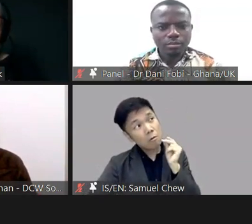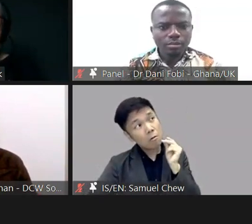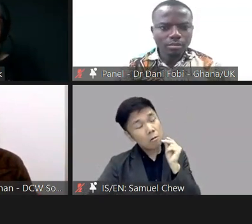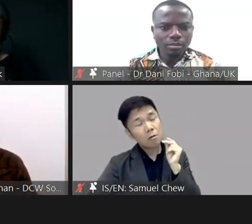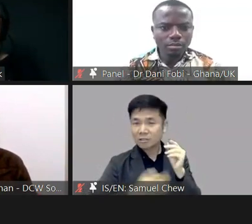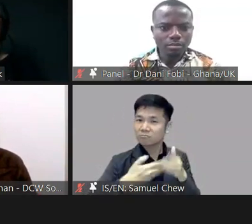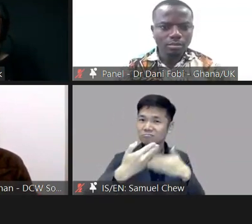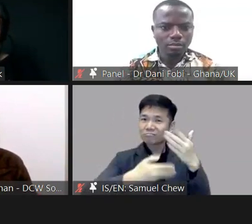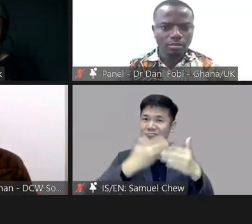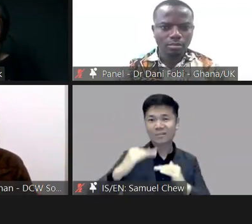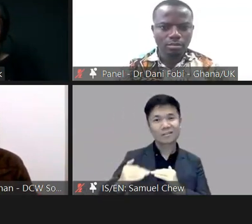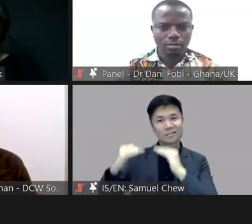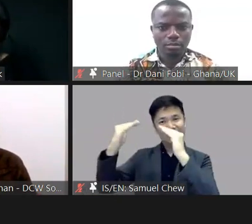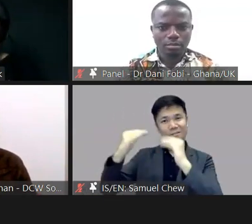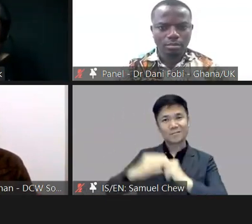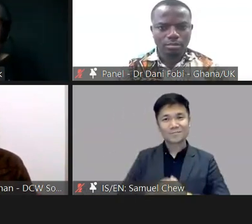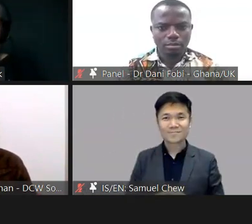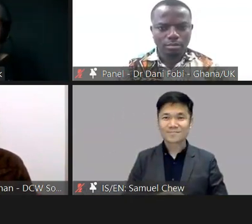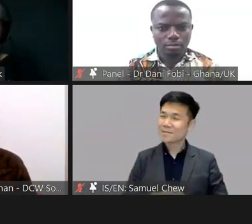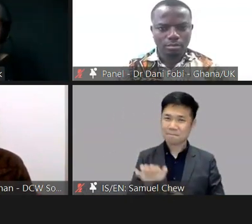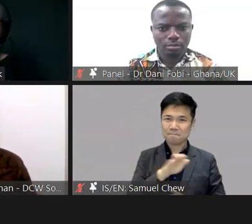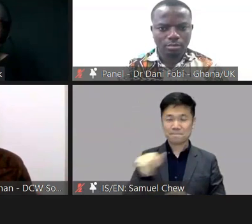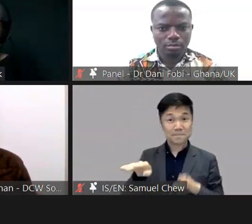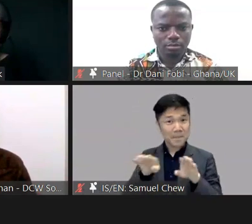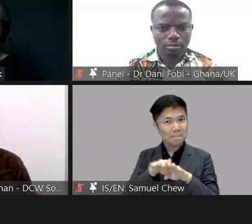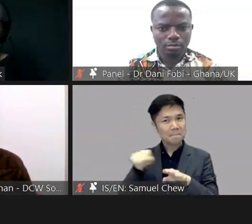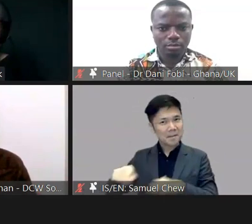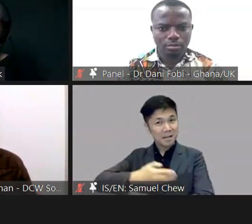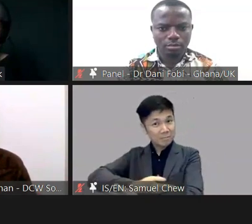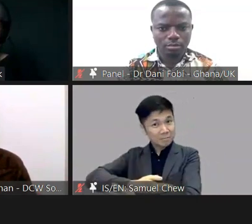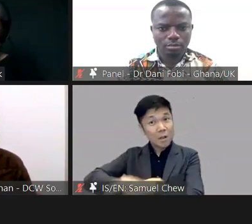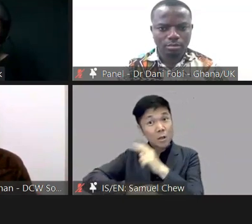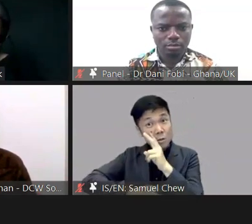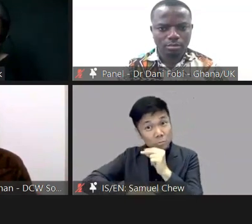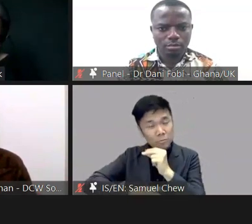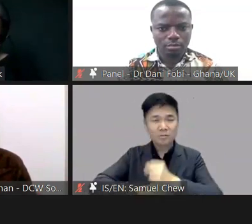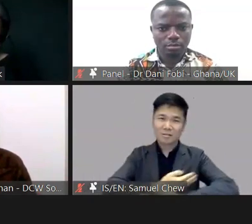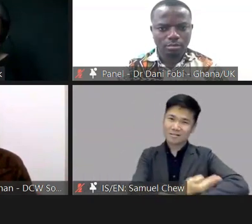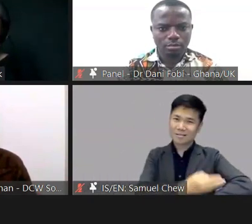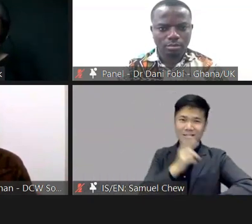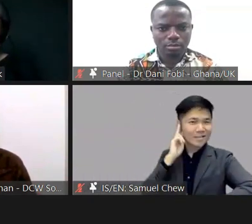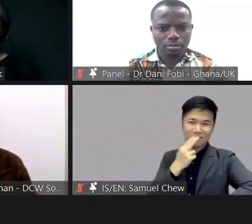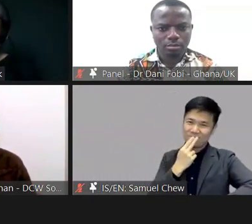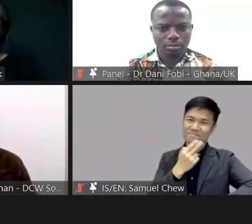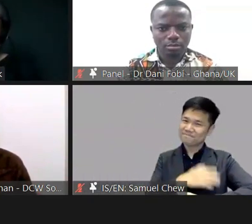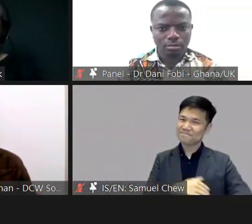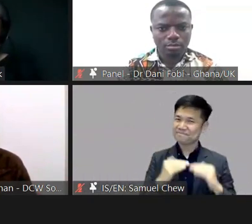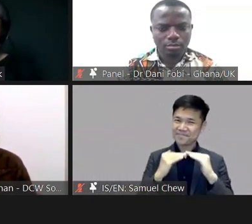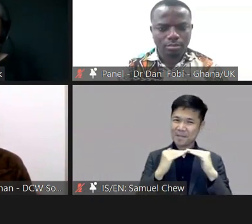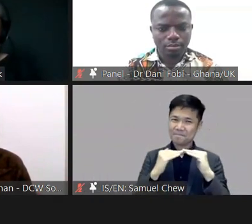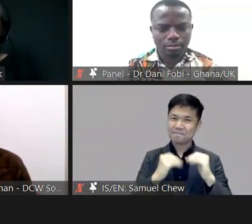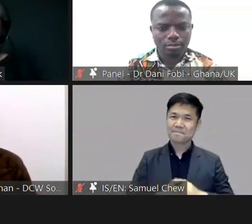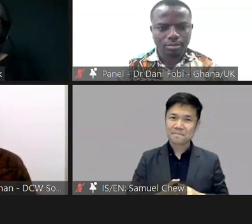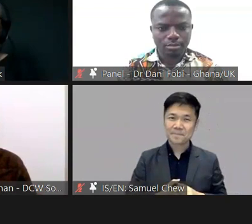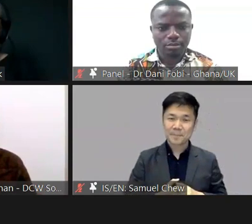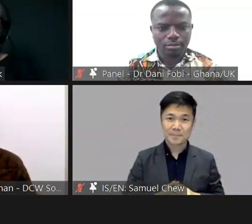deaf child understand the story, read them short stories, even if it's just a page a day. We